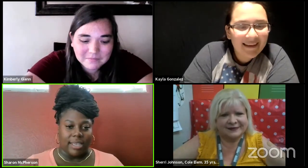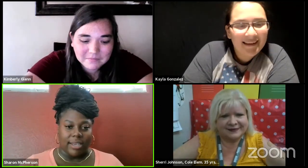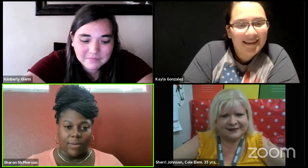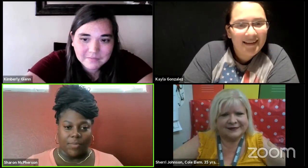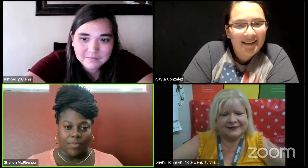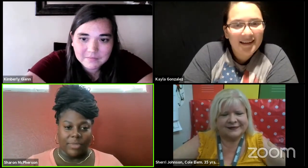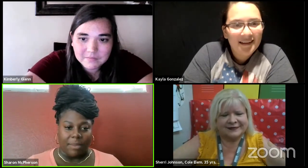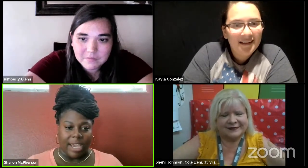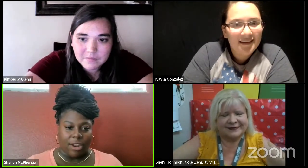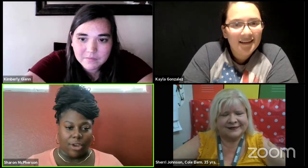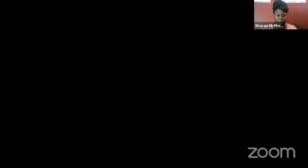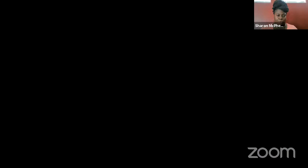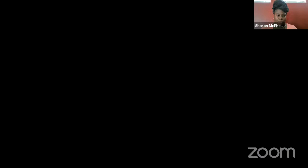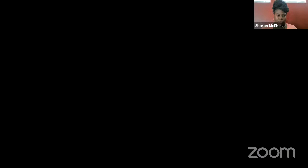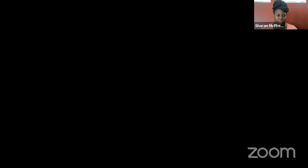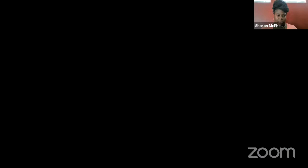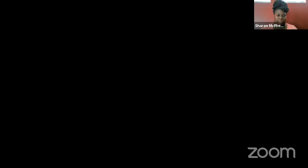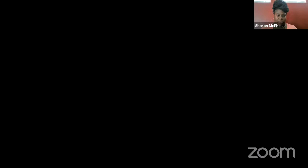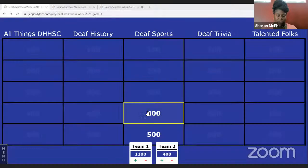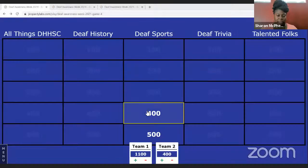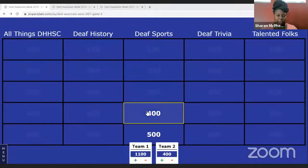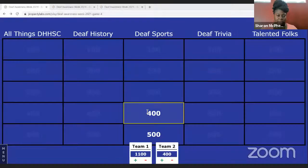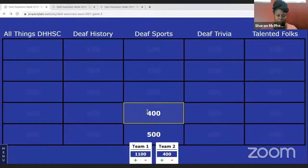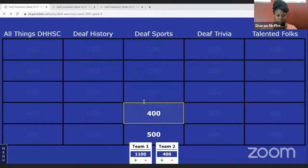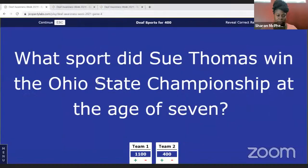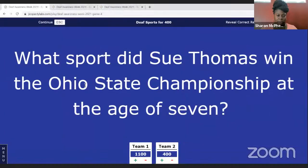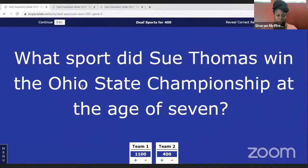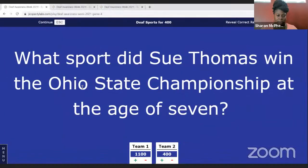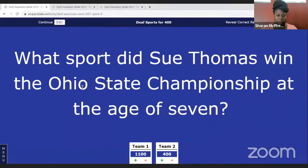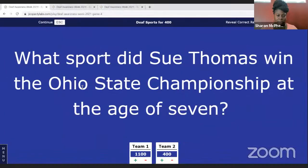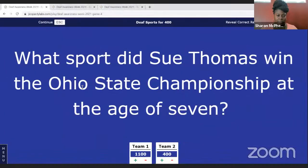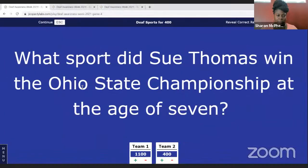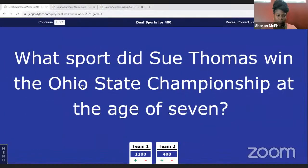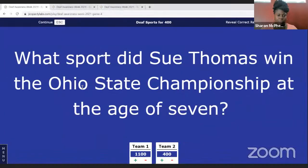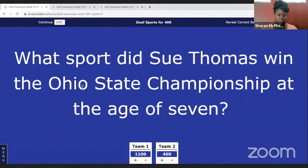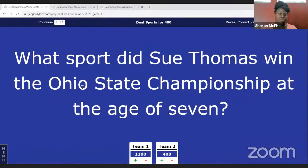let's see. Same category, 400. Let's check it out.